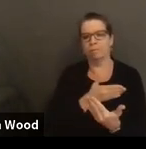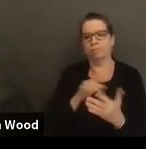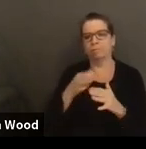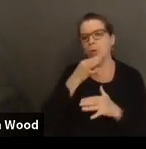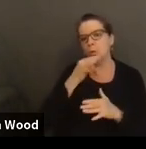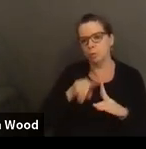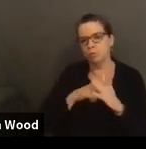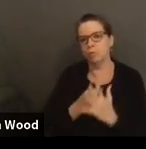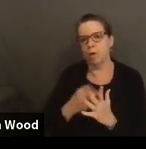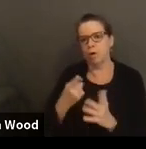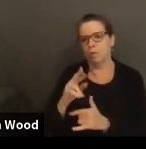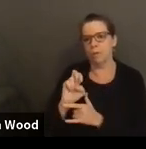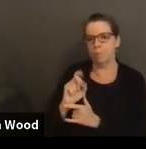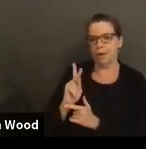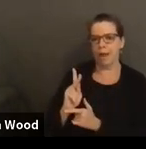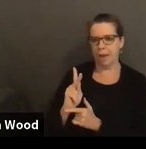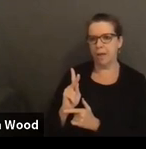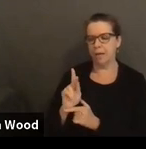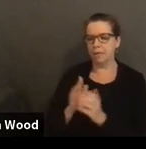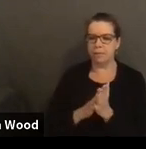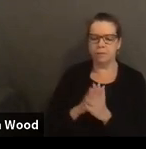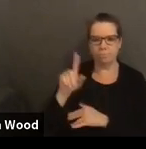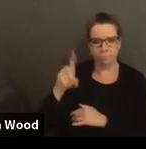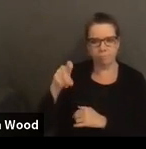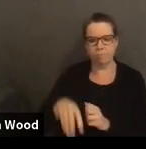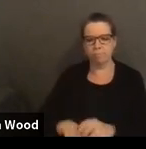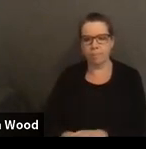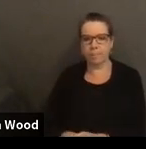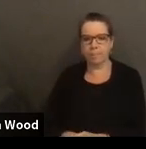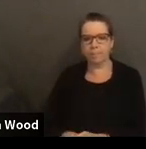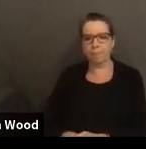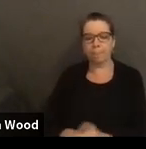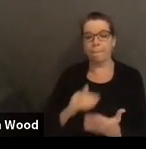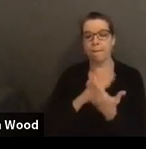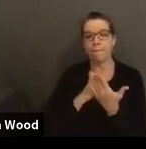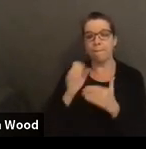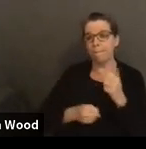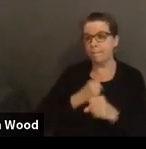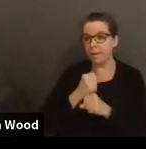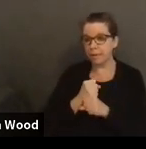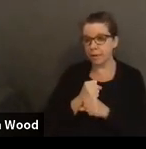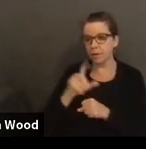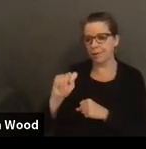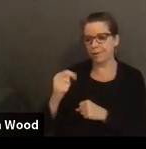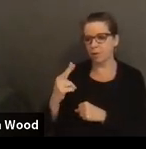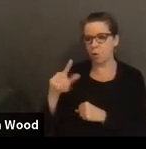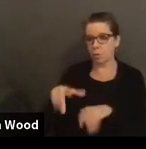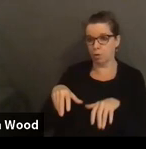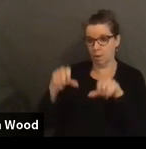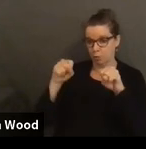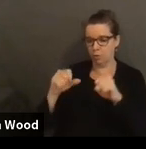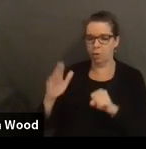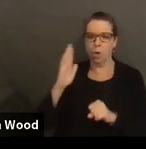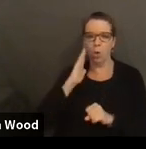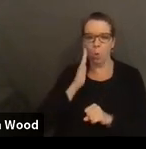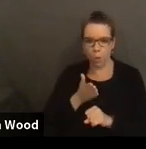sooner adoption and transition. This mid-year adoption of Texas Home Learning will best